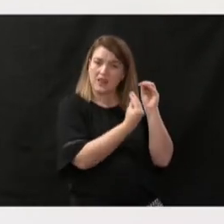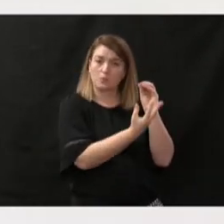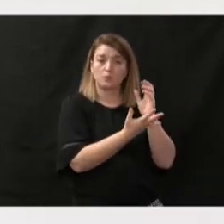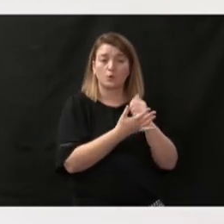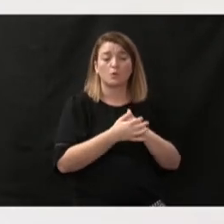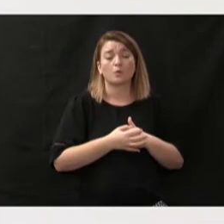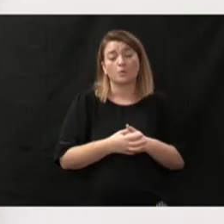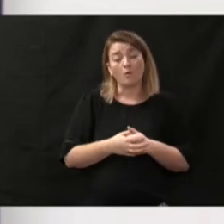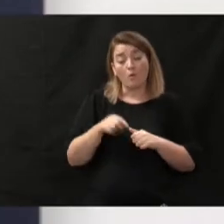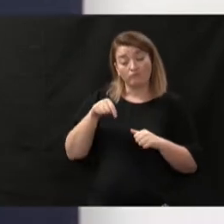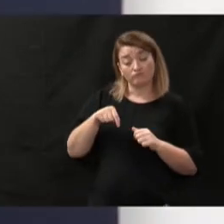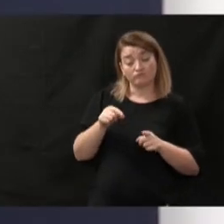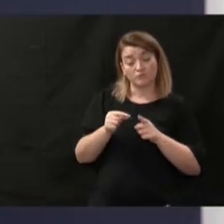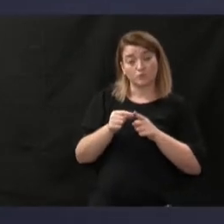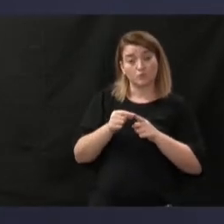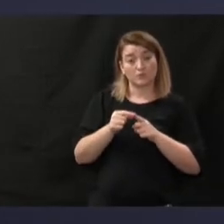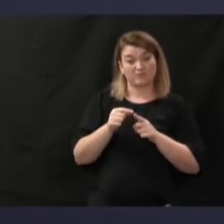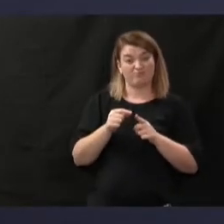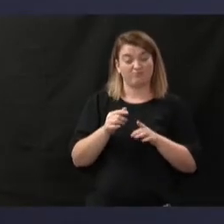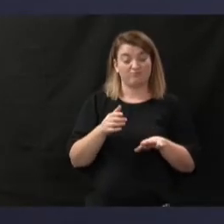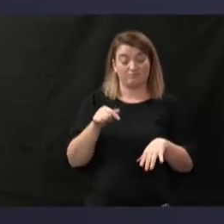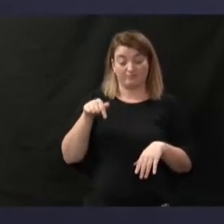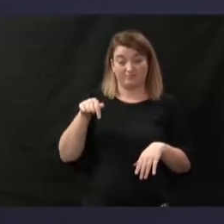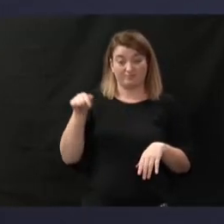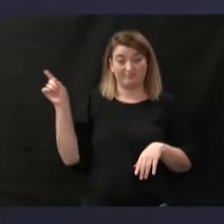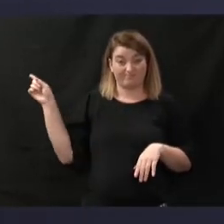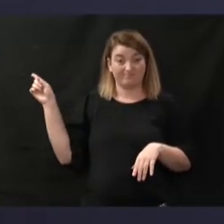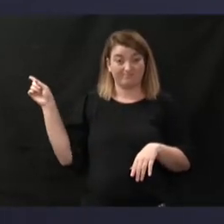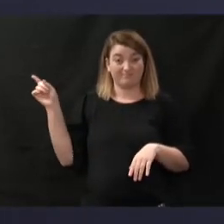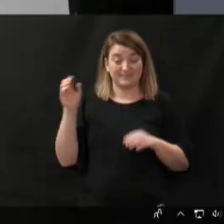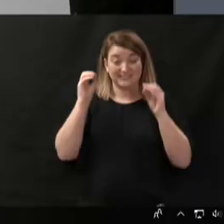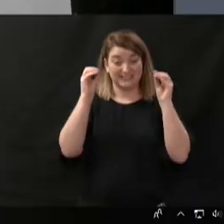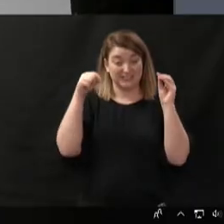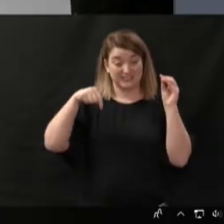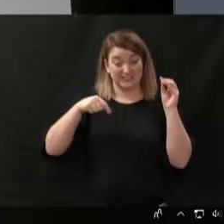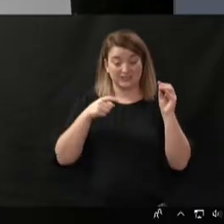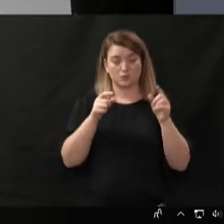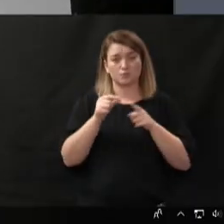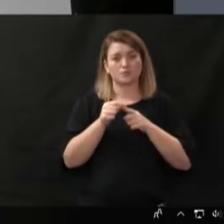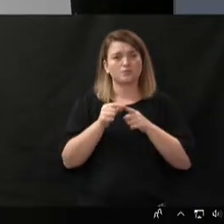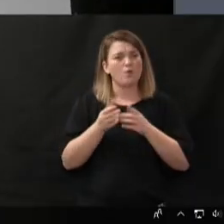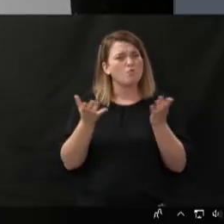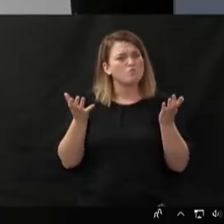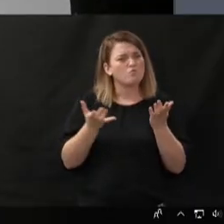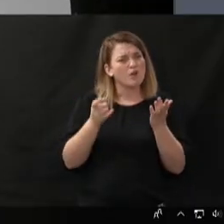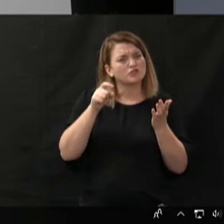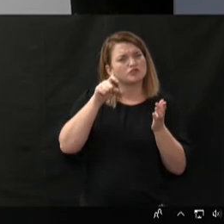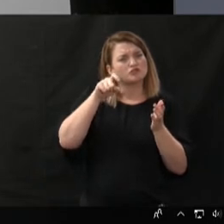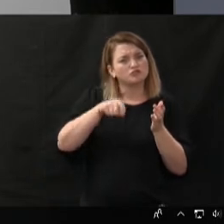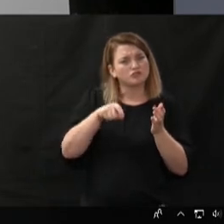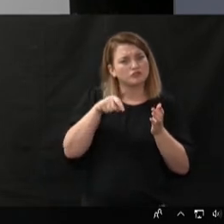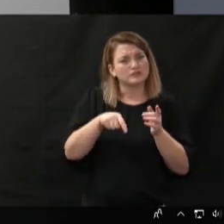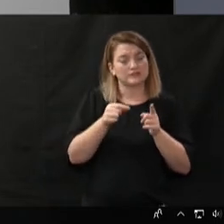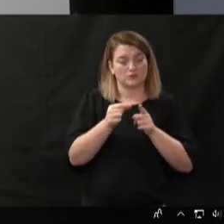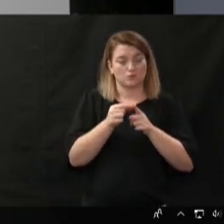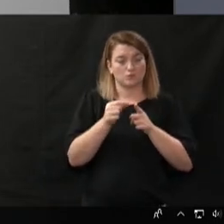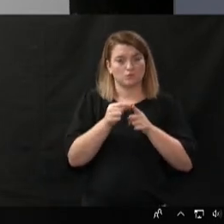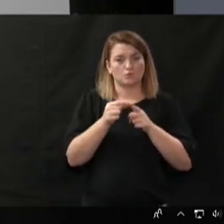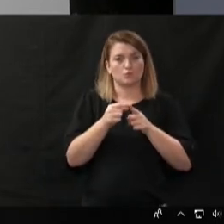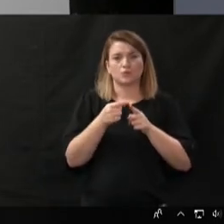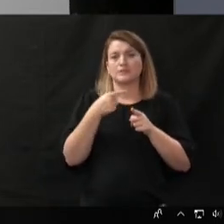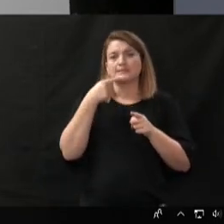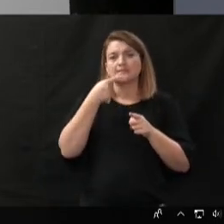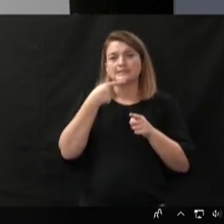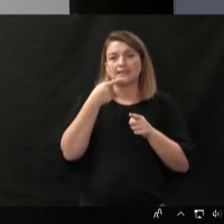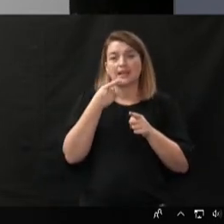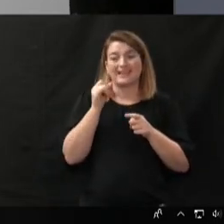this word, if I were teaching this word, I would say to the students, what should this word say if I've already taught open syllable?